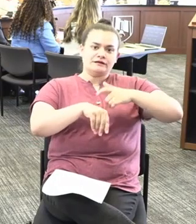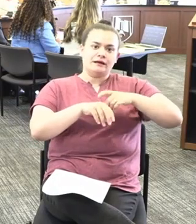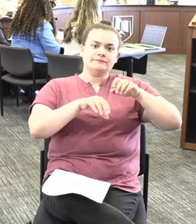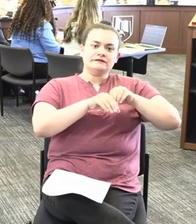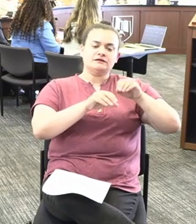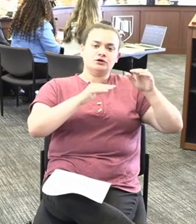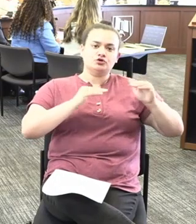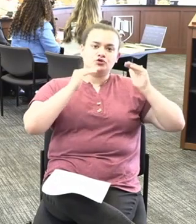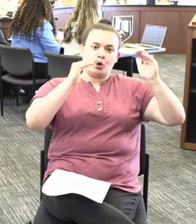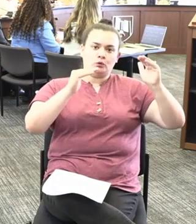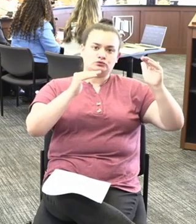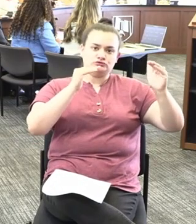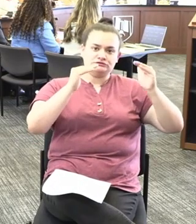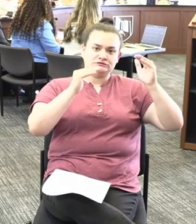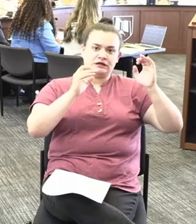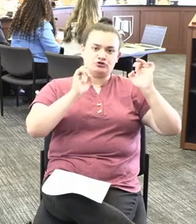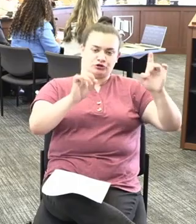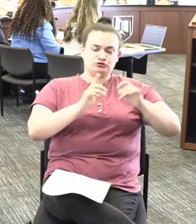education.